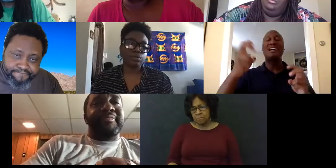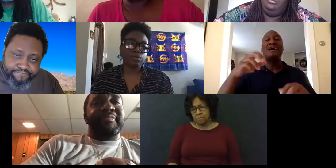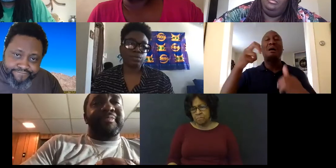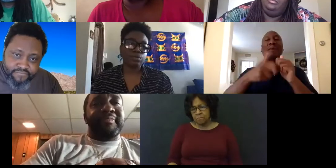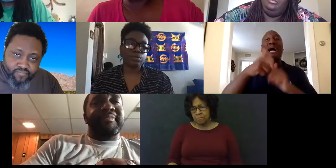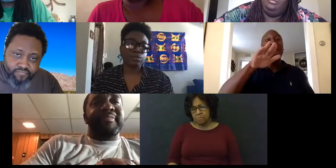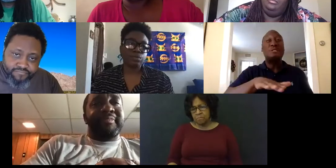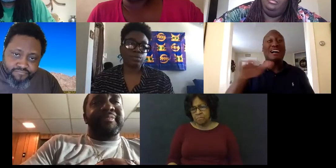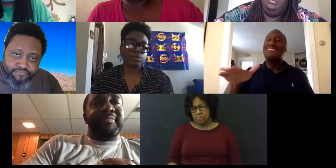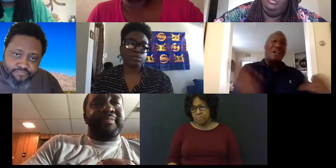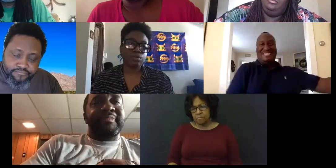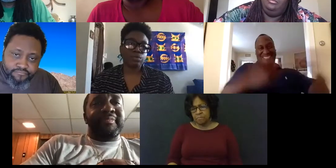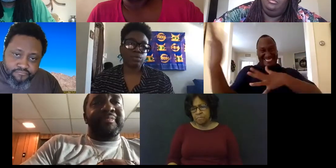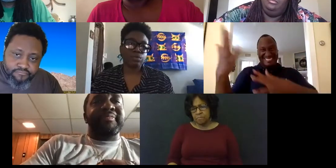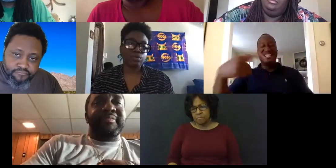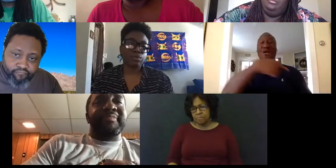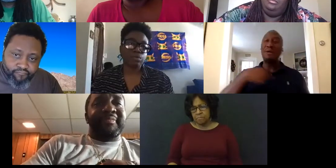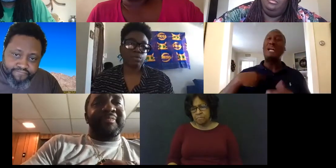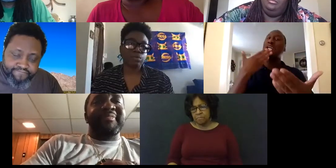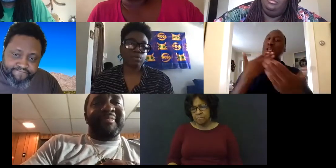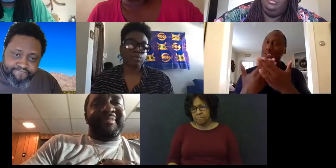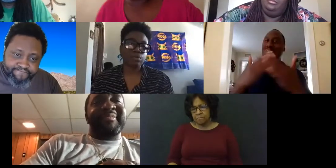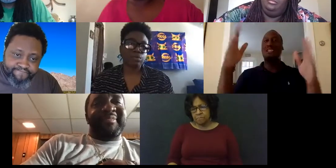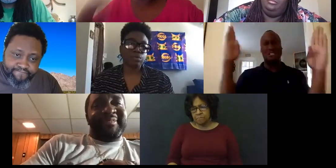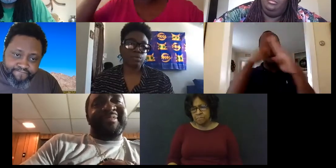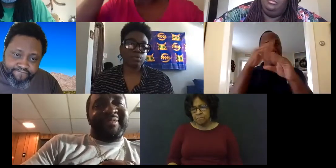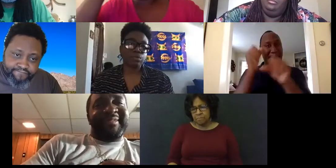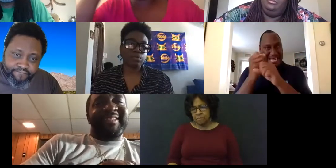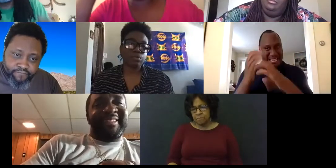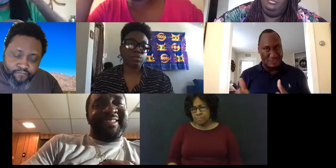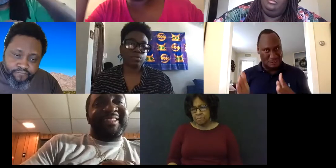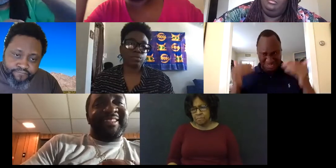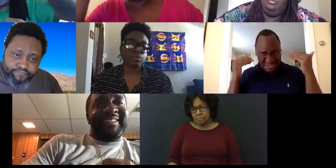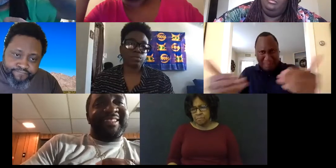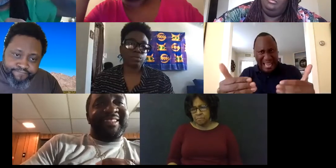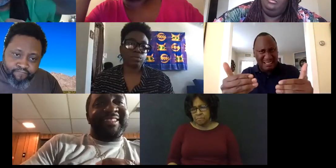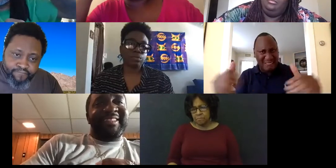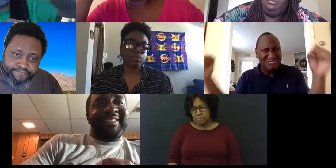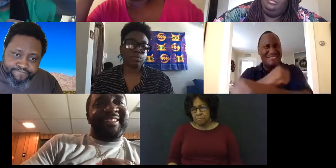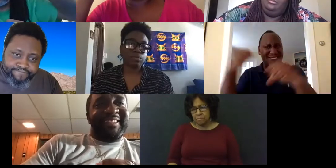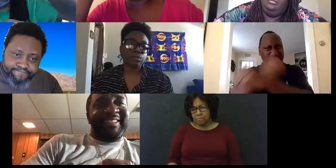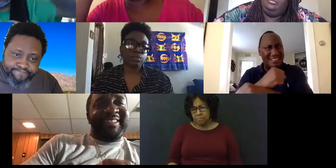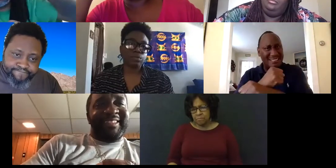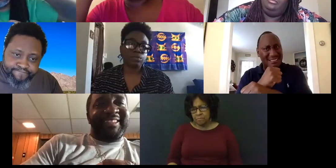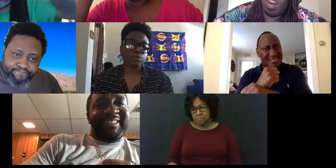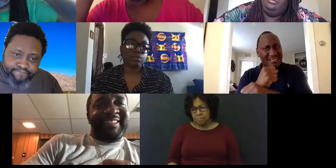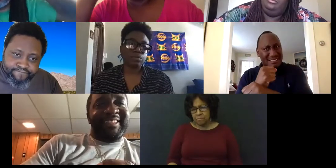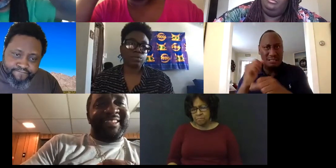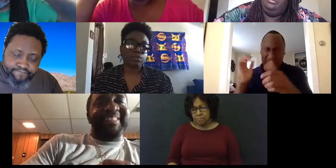black problem. We have to get rid of that, you know? We have, we're good people. We have to make good trouble,